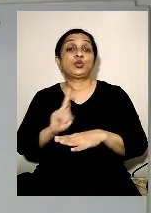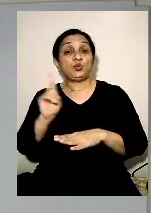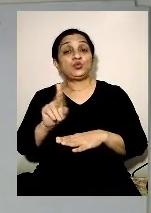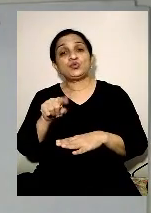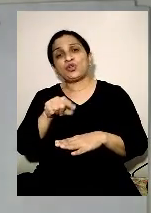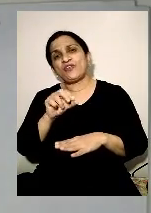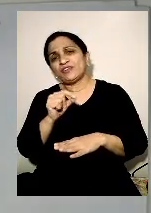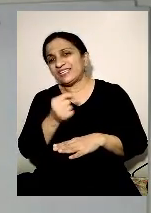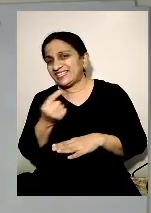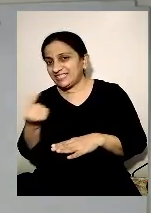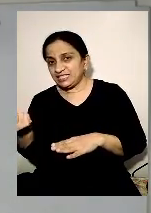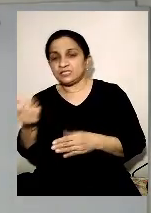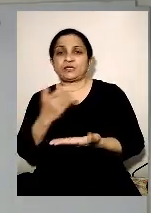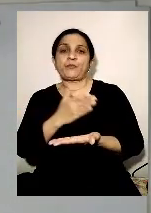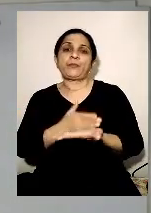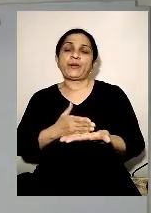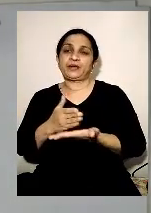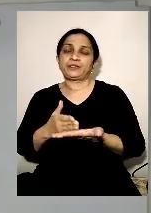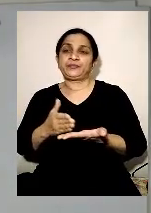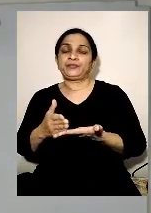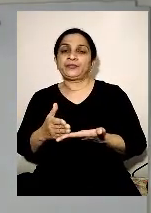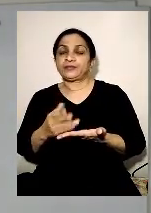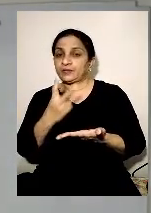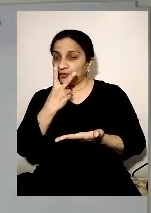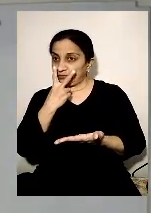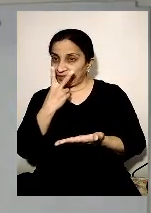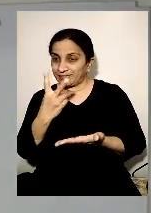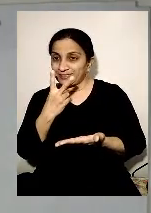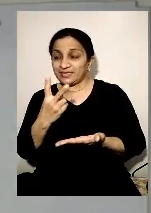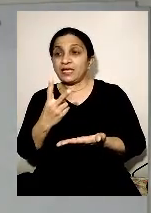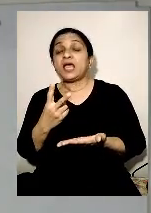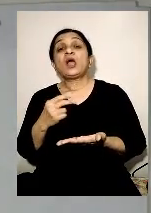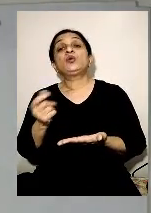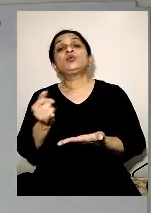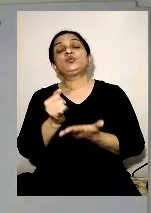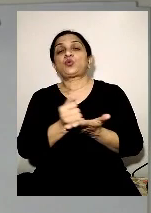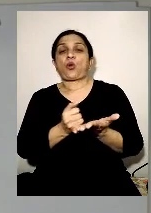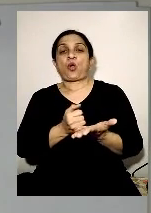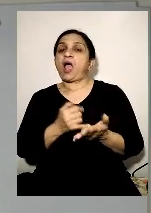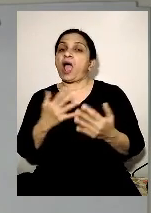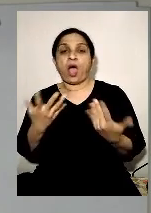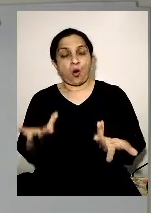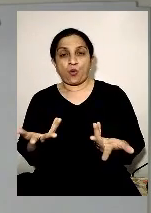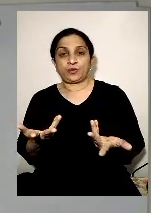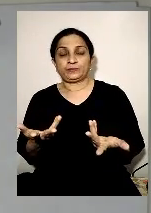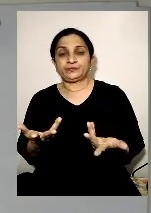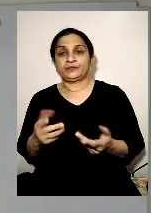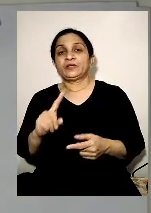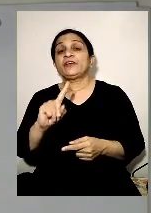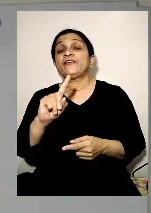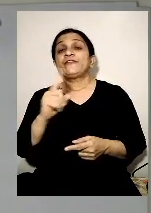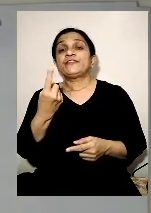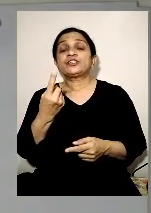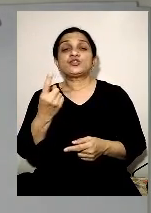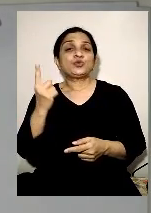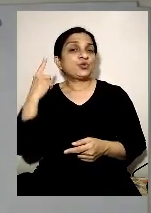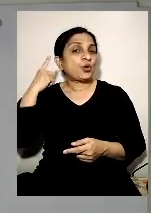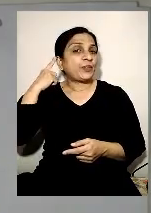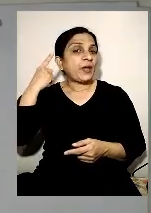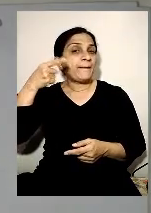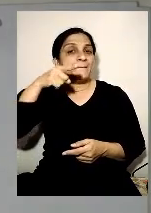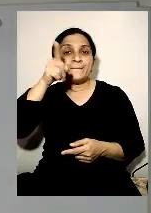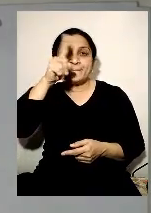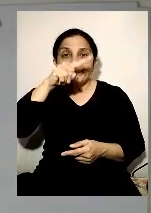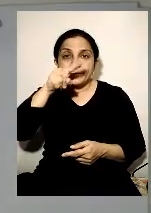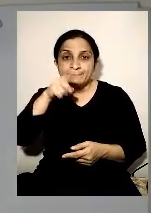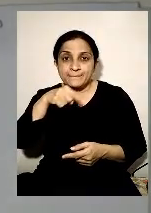how we can draw this okay first you draw the pinna this